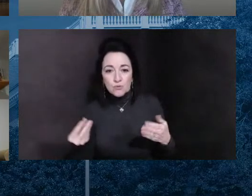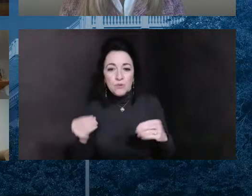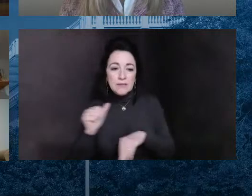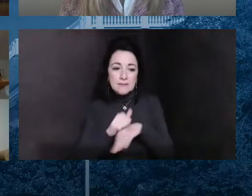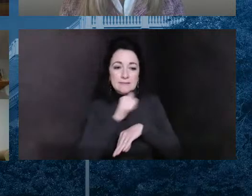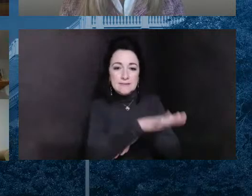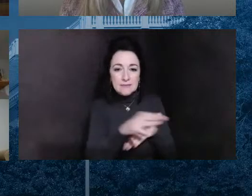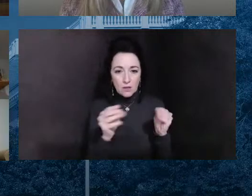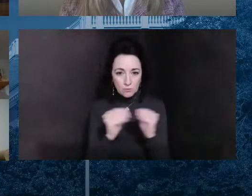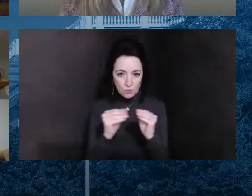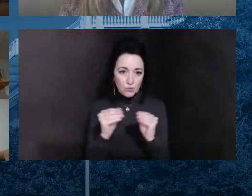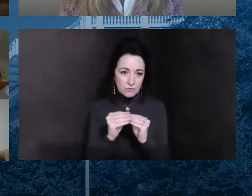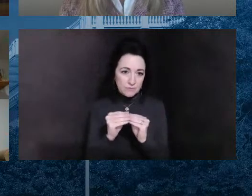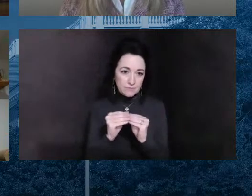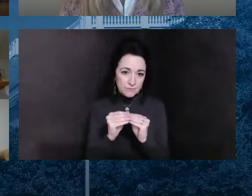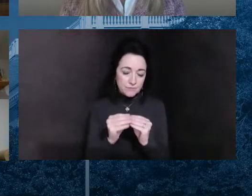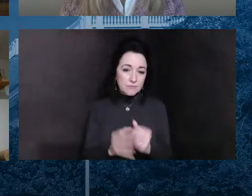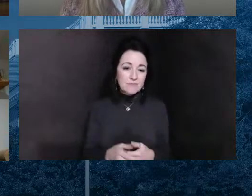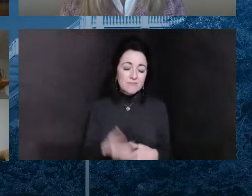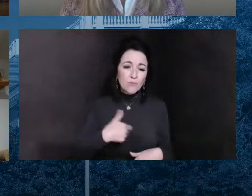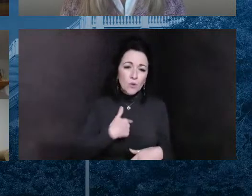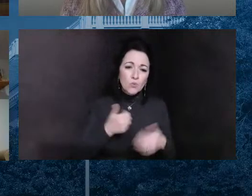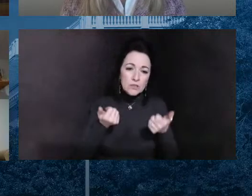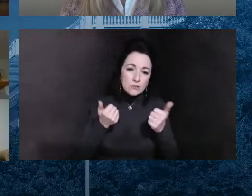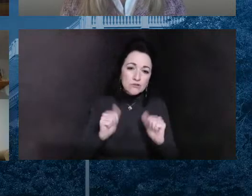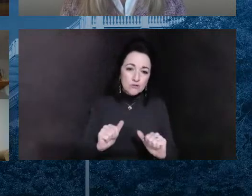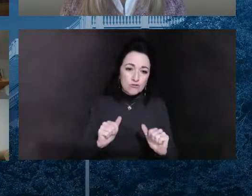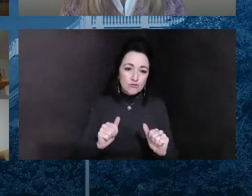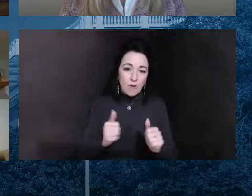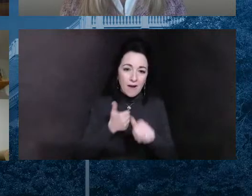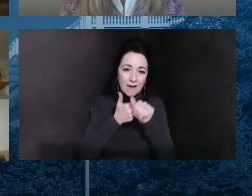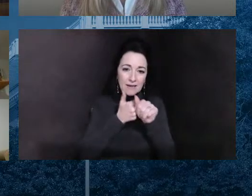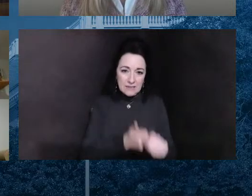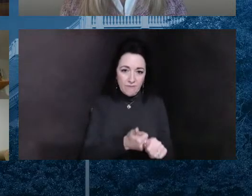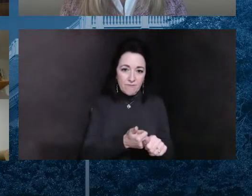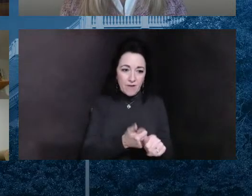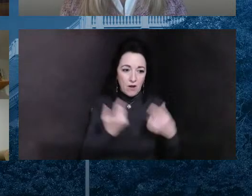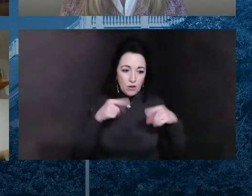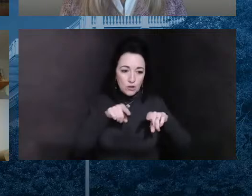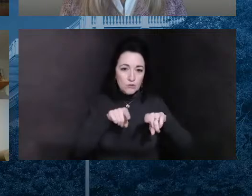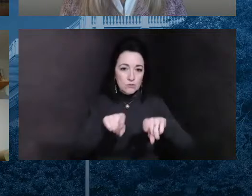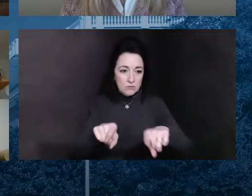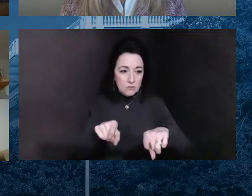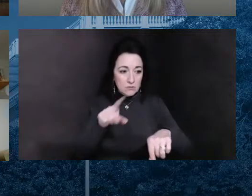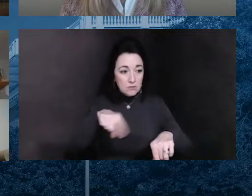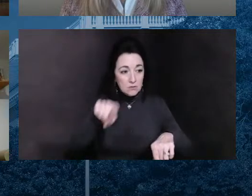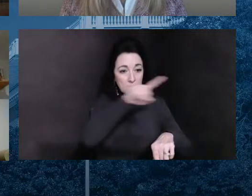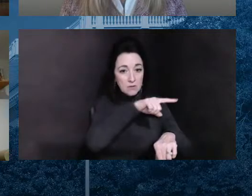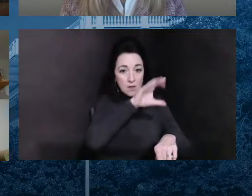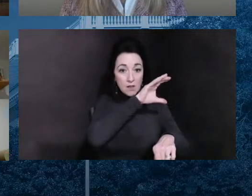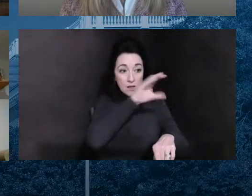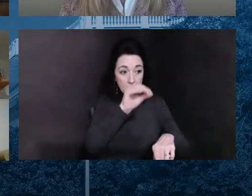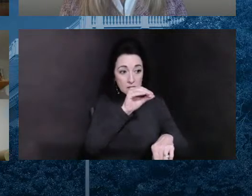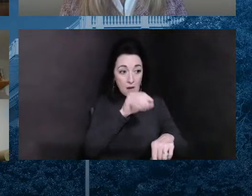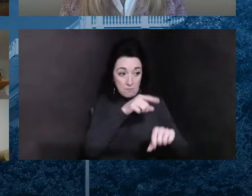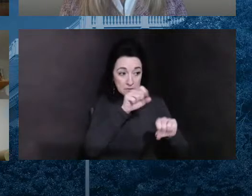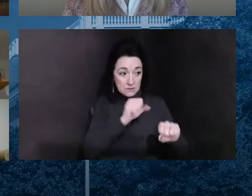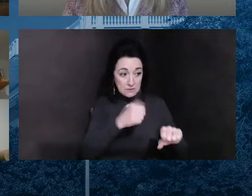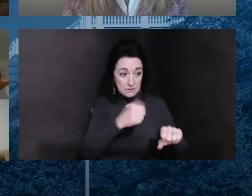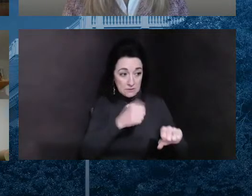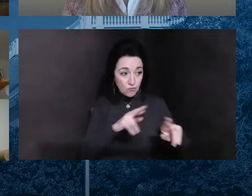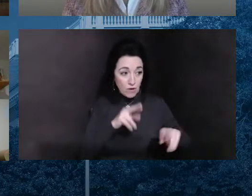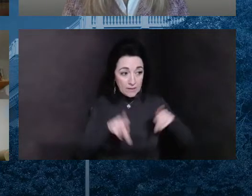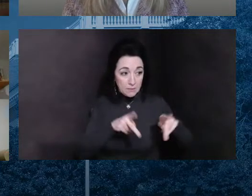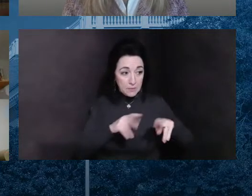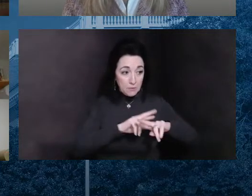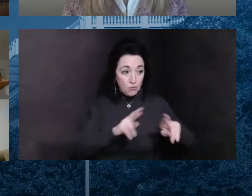it at the rate with which our partners can deliver the vaccine, so we don't get a backup. We actually